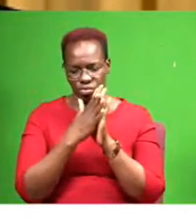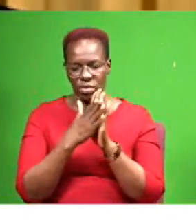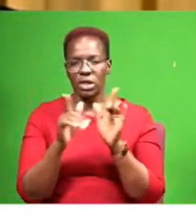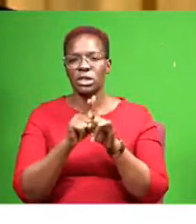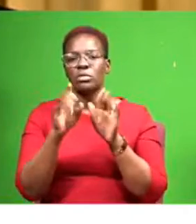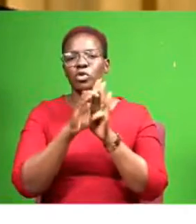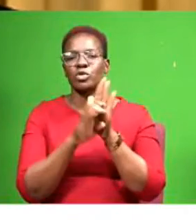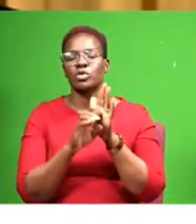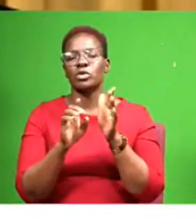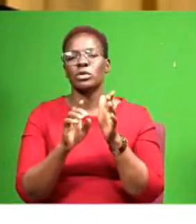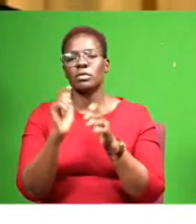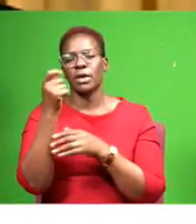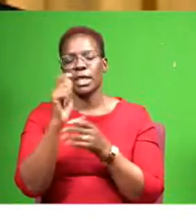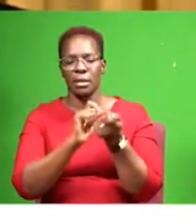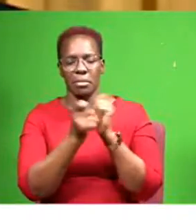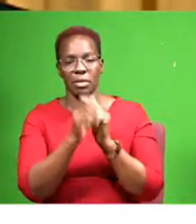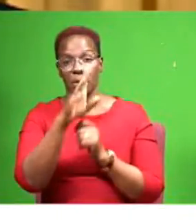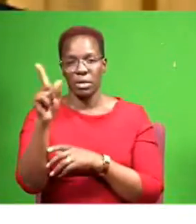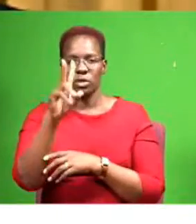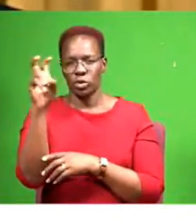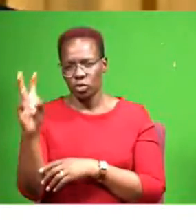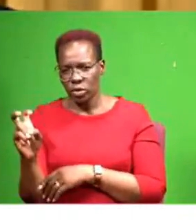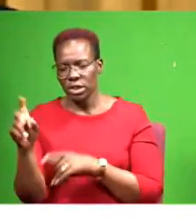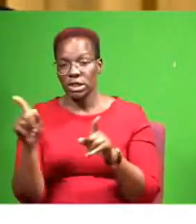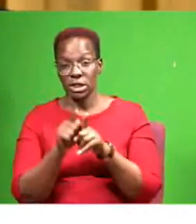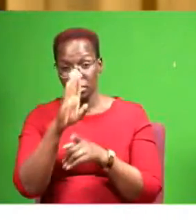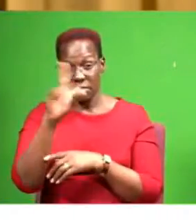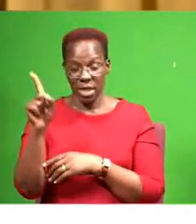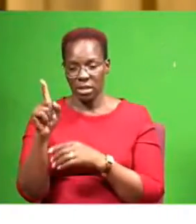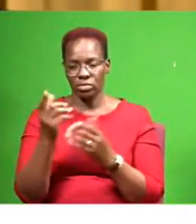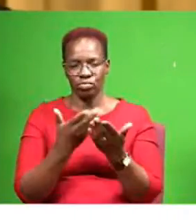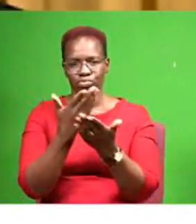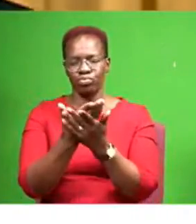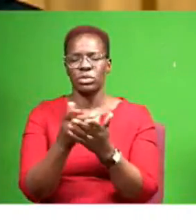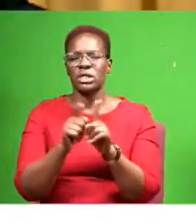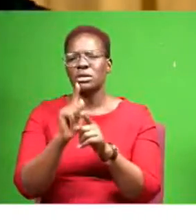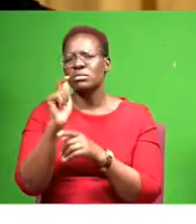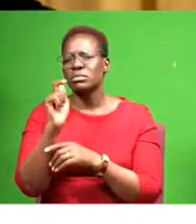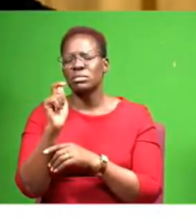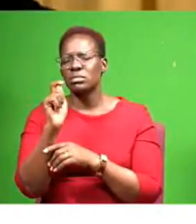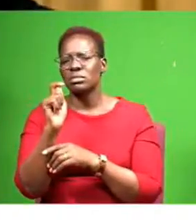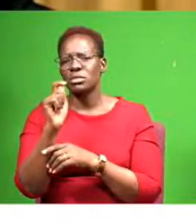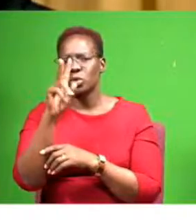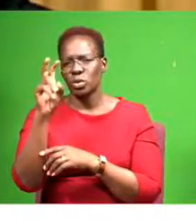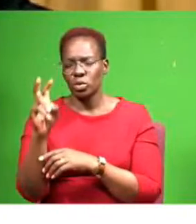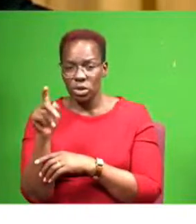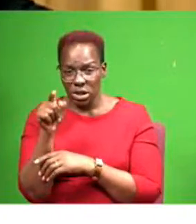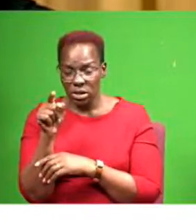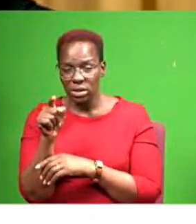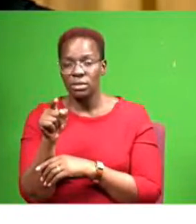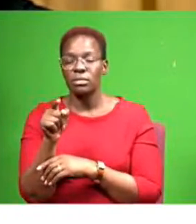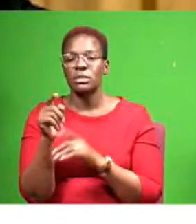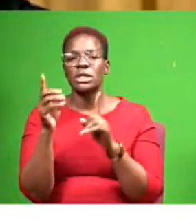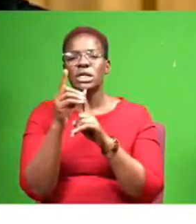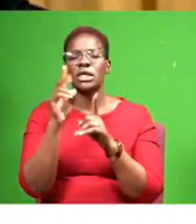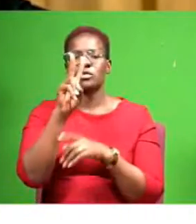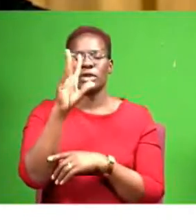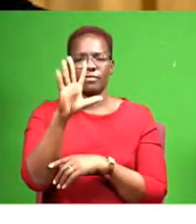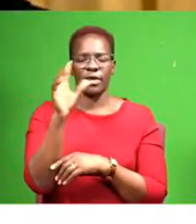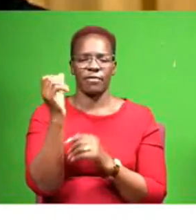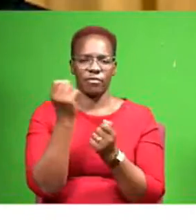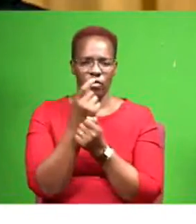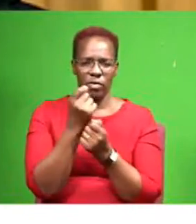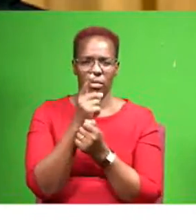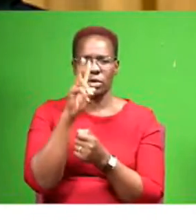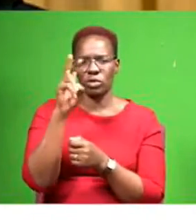of Kenya Amendment Bill 2020. The bill, which was published as a Constitution of Kenya Amendment Bill 2020, was dated 25th November